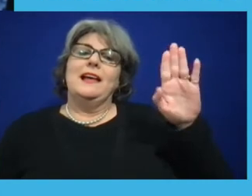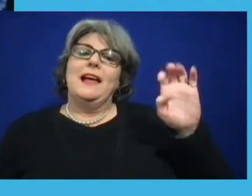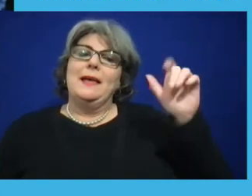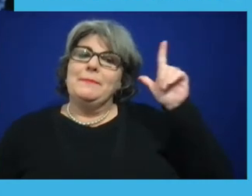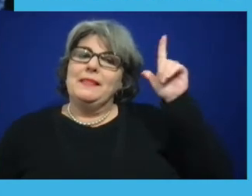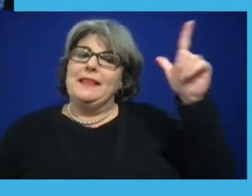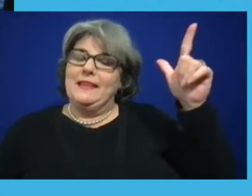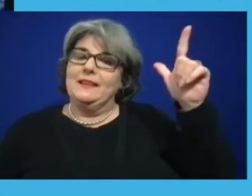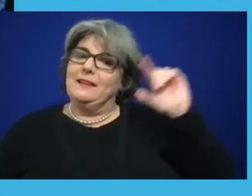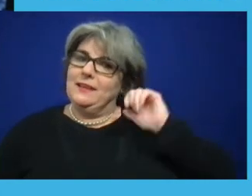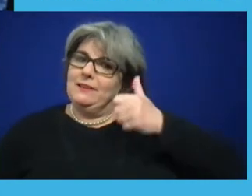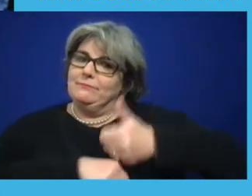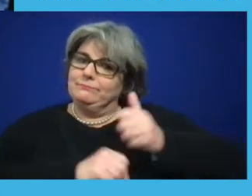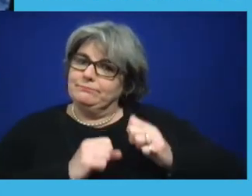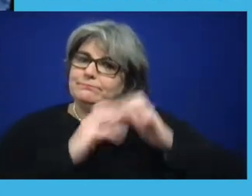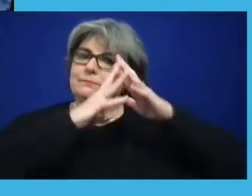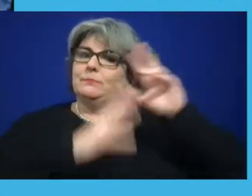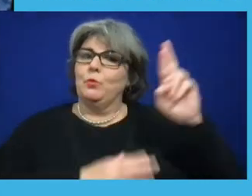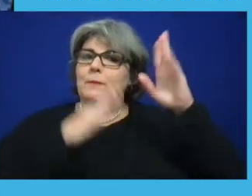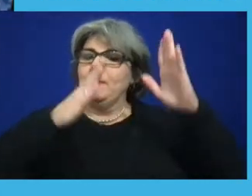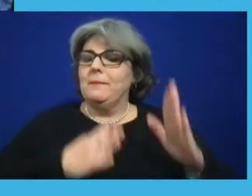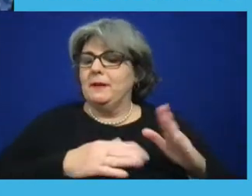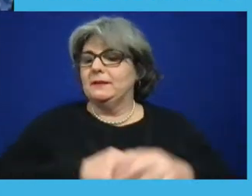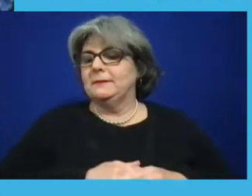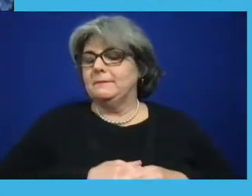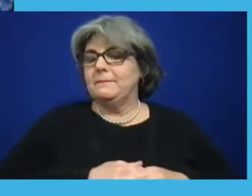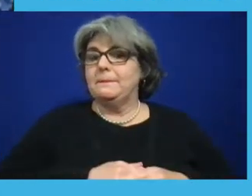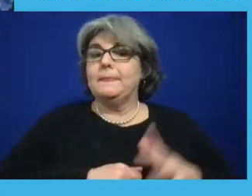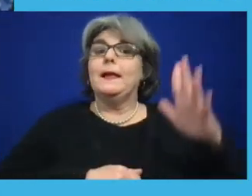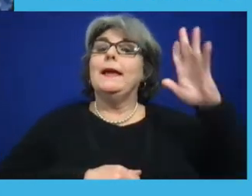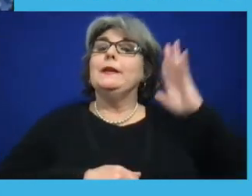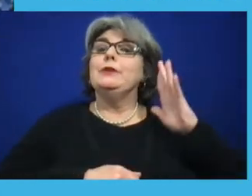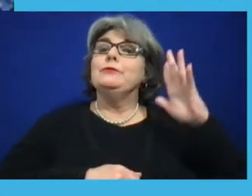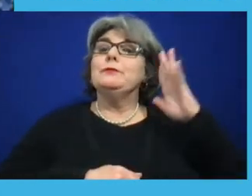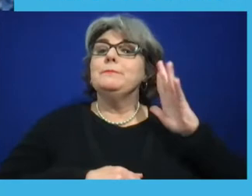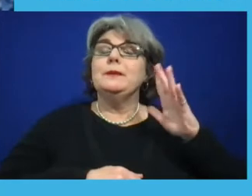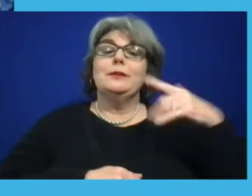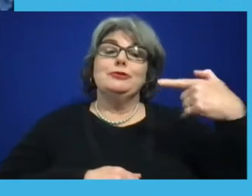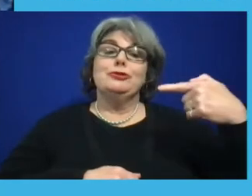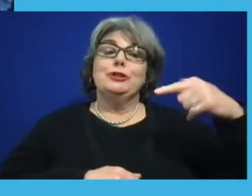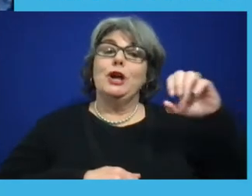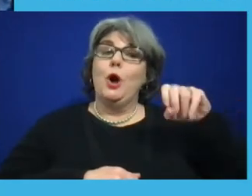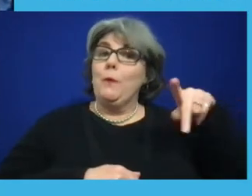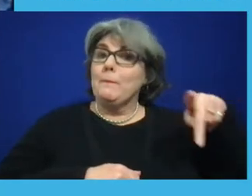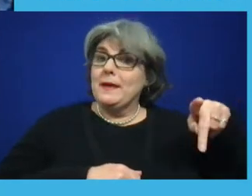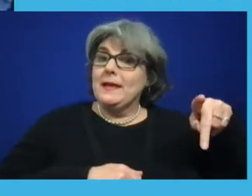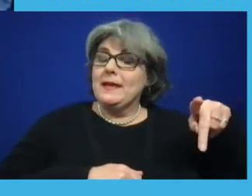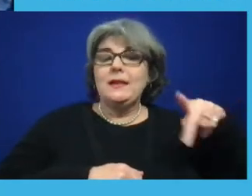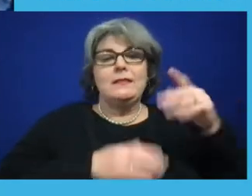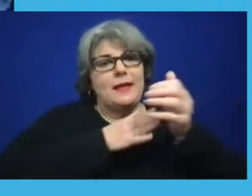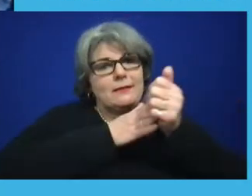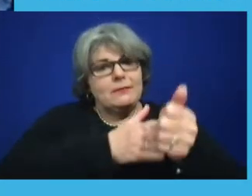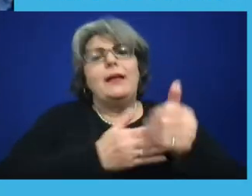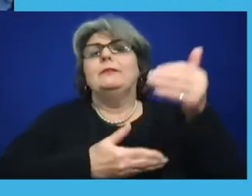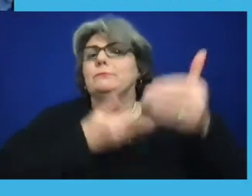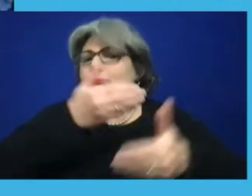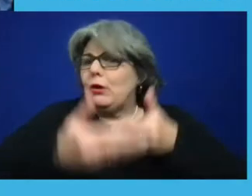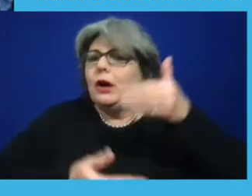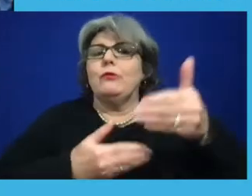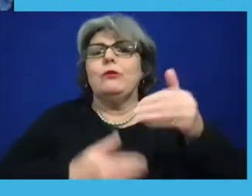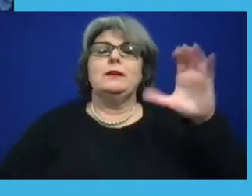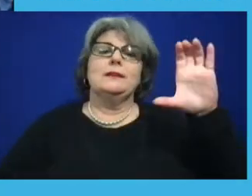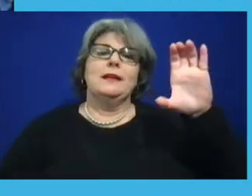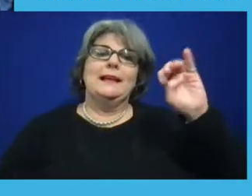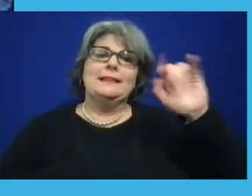My favorite president was a guy named Abe Lincoln. He helped found the Republican Party. It used to be that there